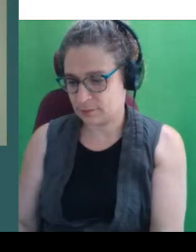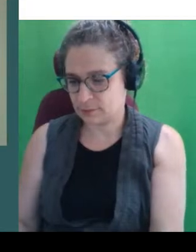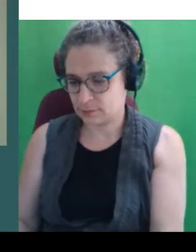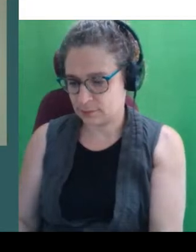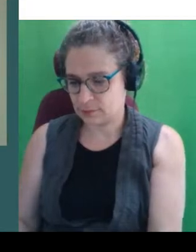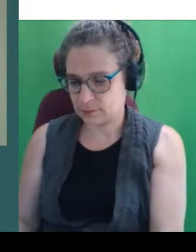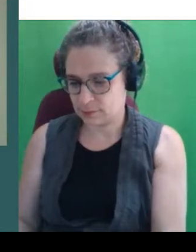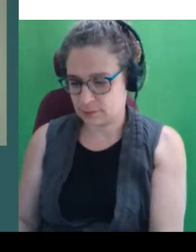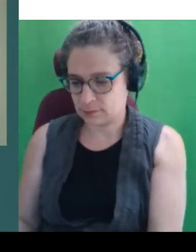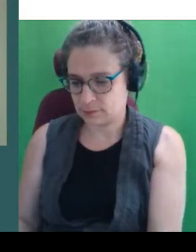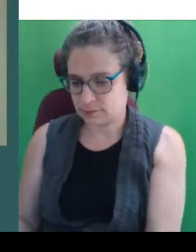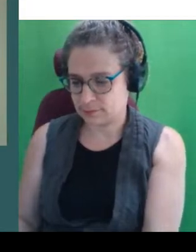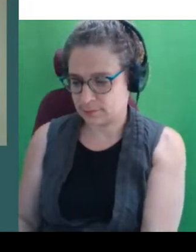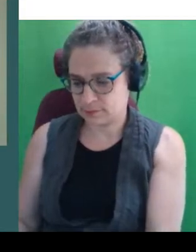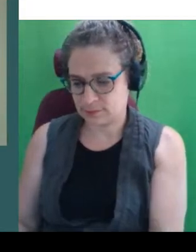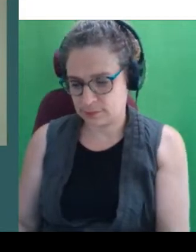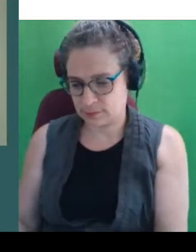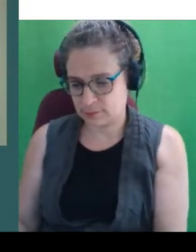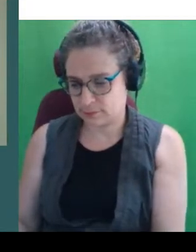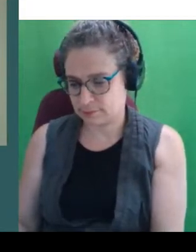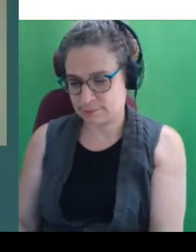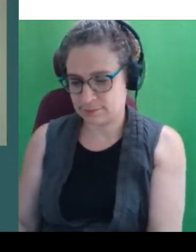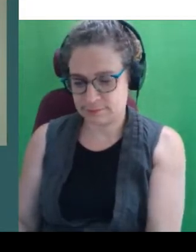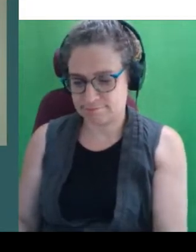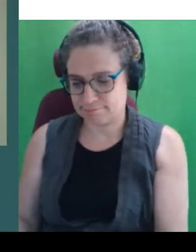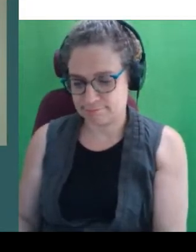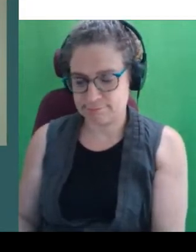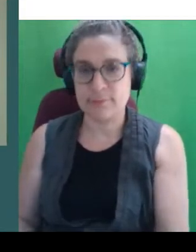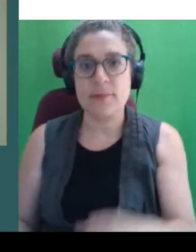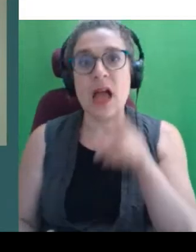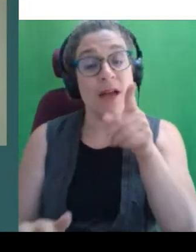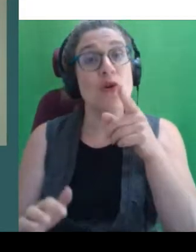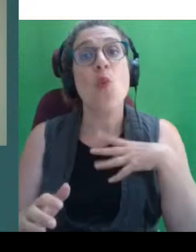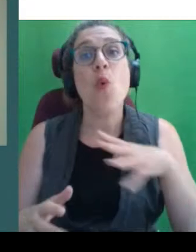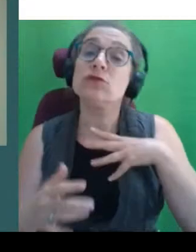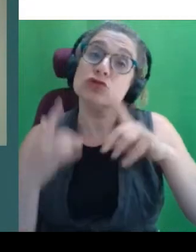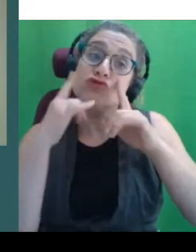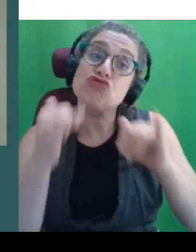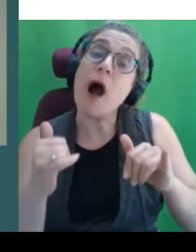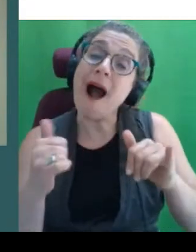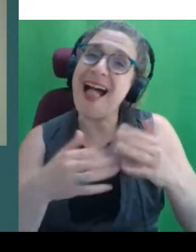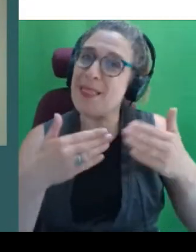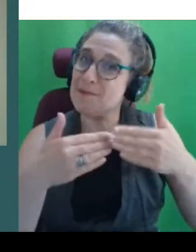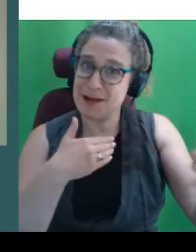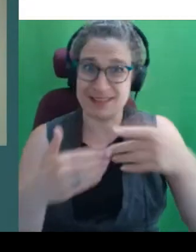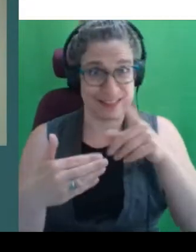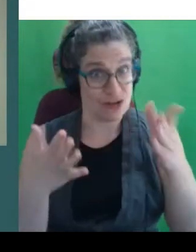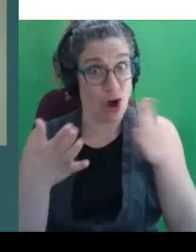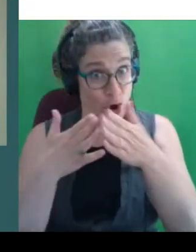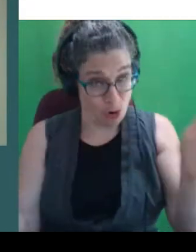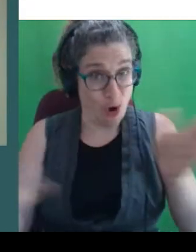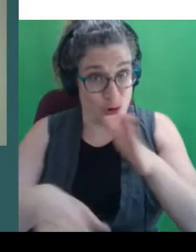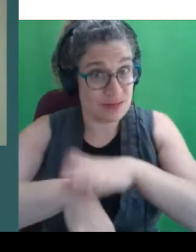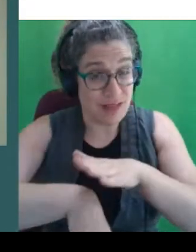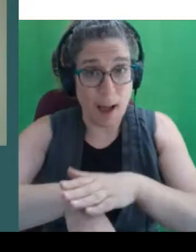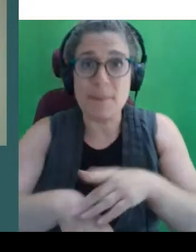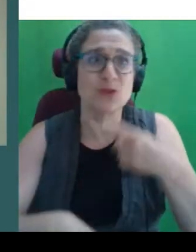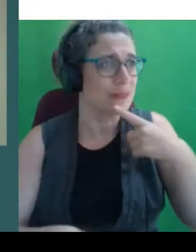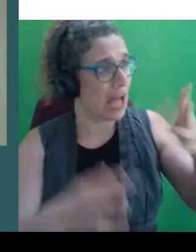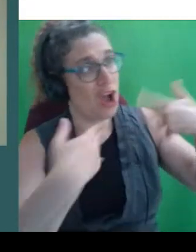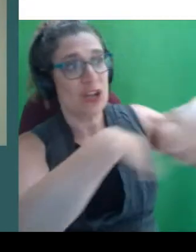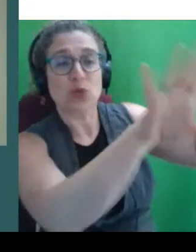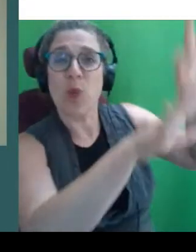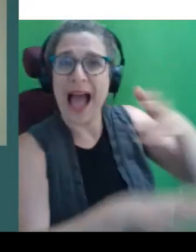just do a trial period, that's a long period of time for any family to say, okay, give away the cat,